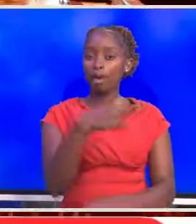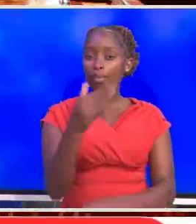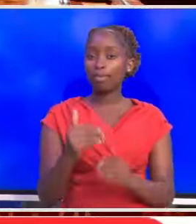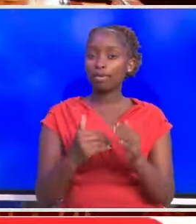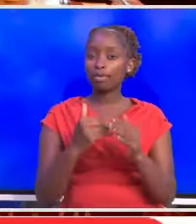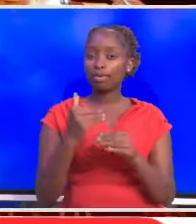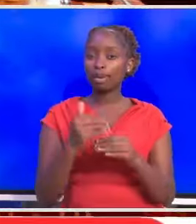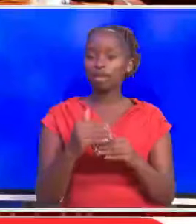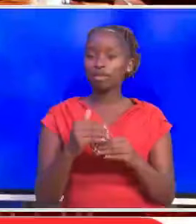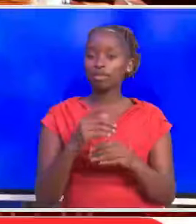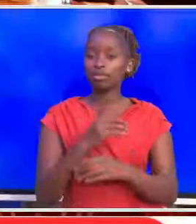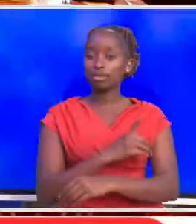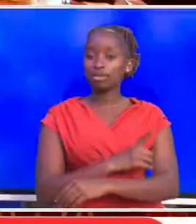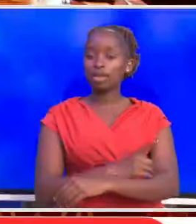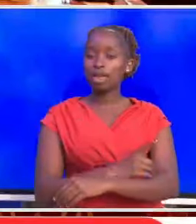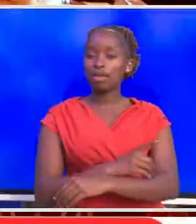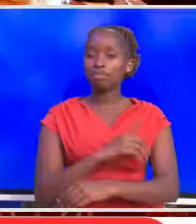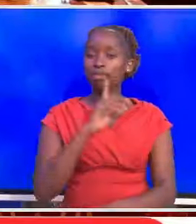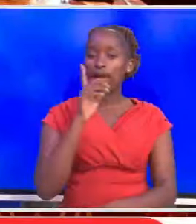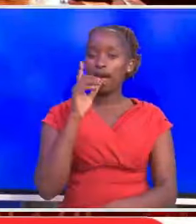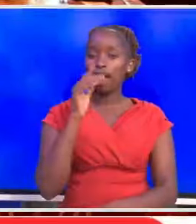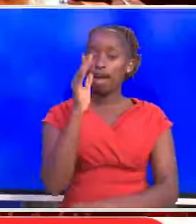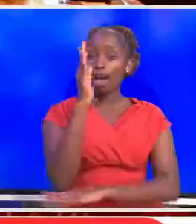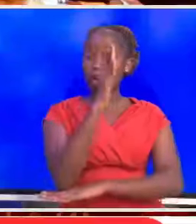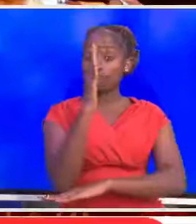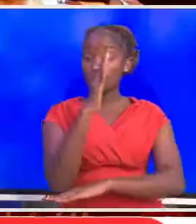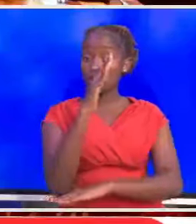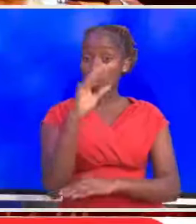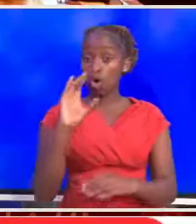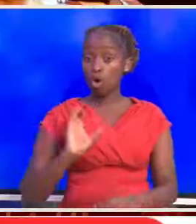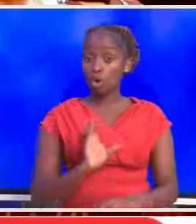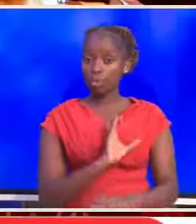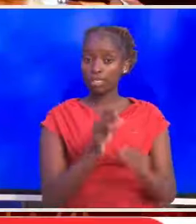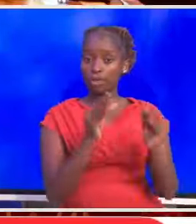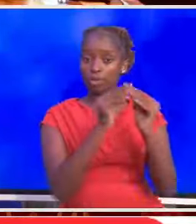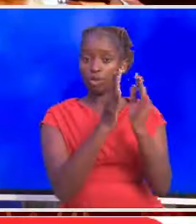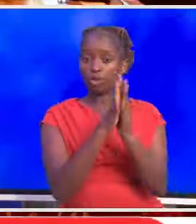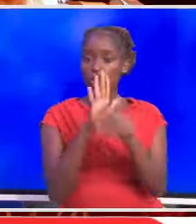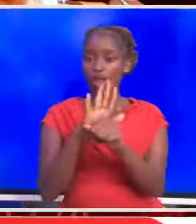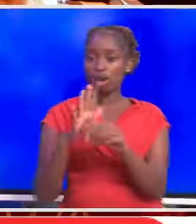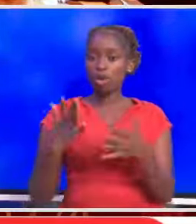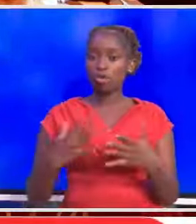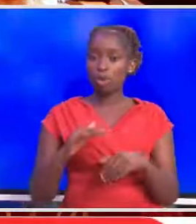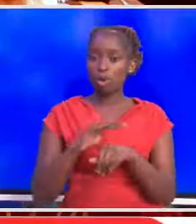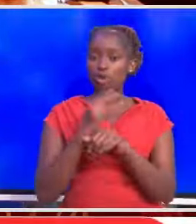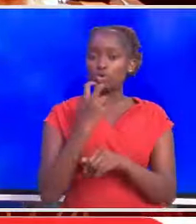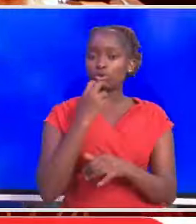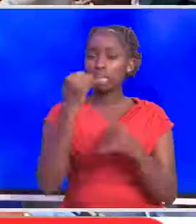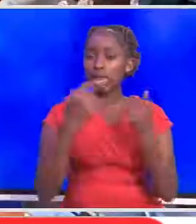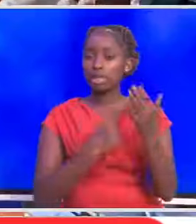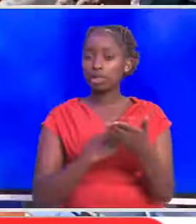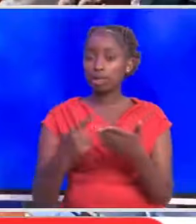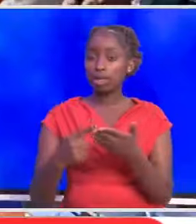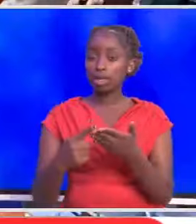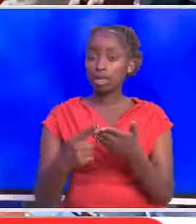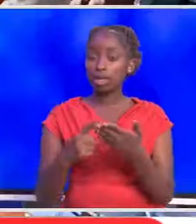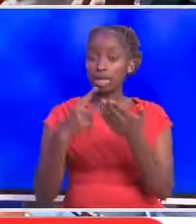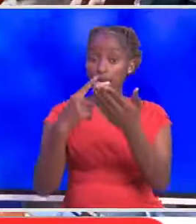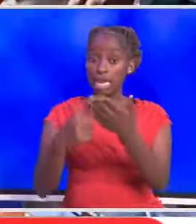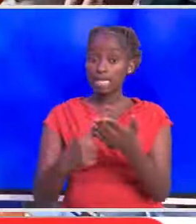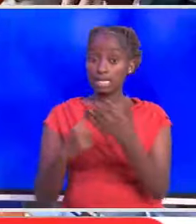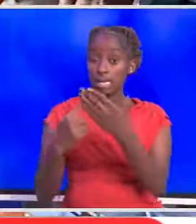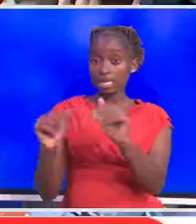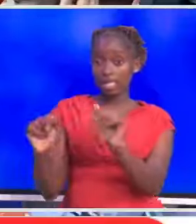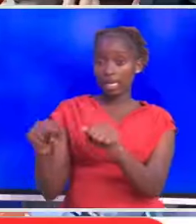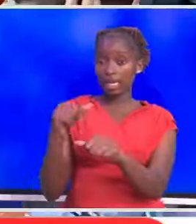afternoon. The committee met with a number of government entities on Tuesday last week to discuss a number